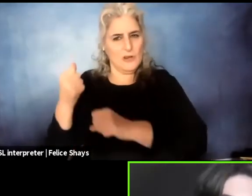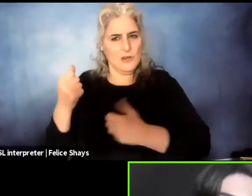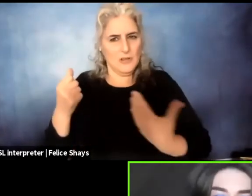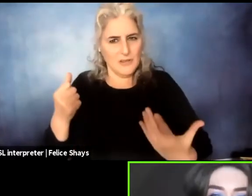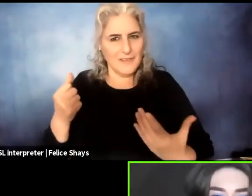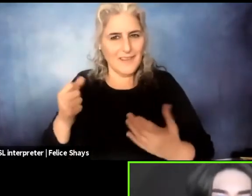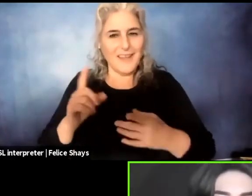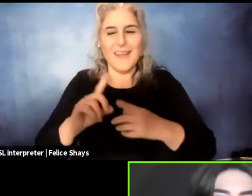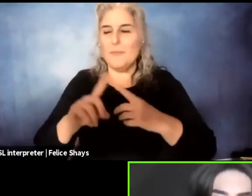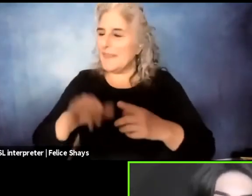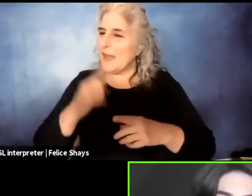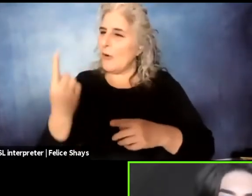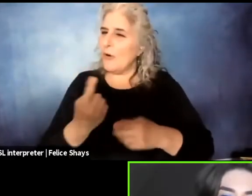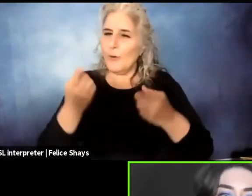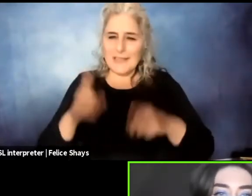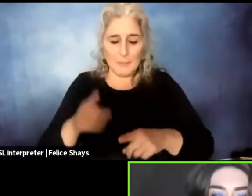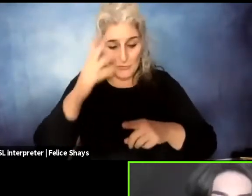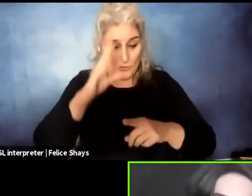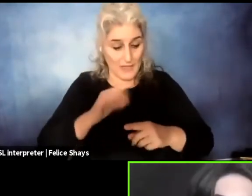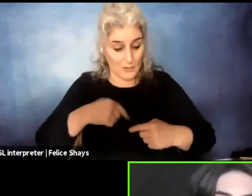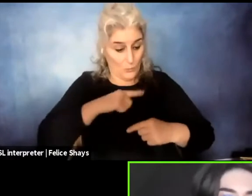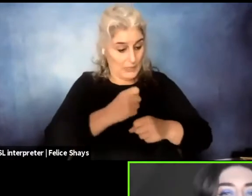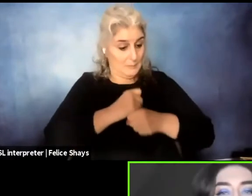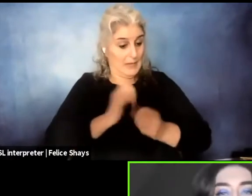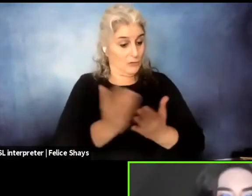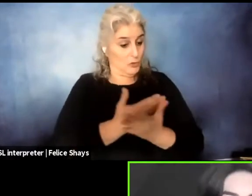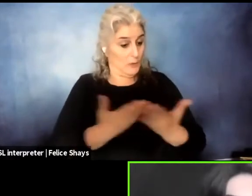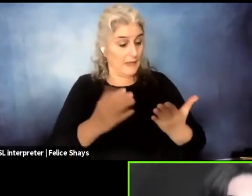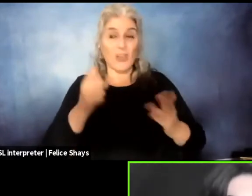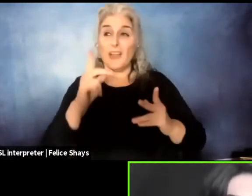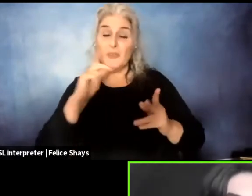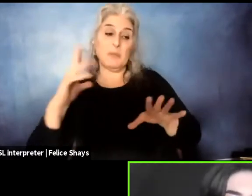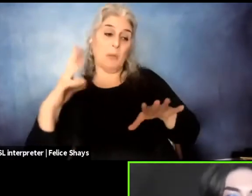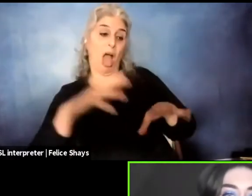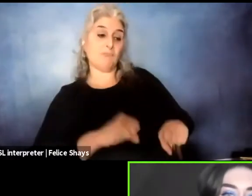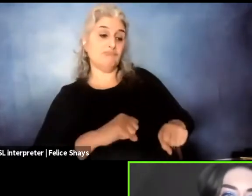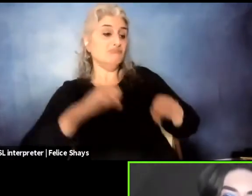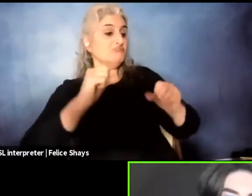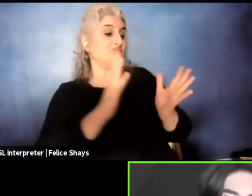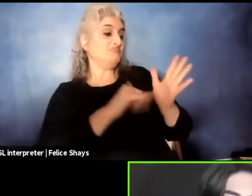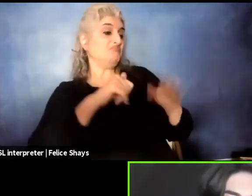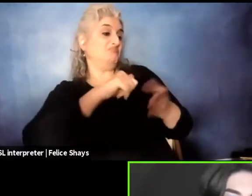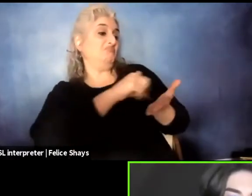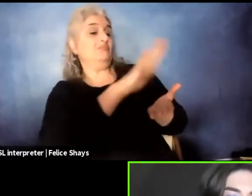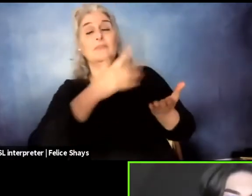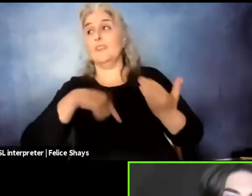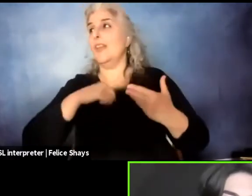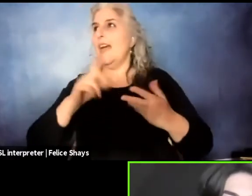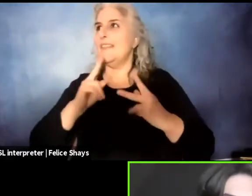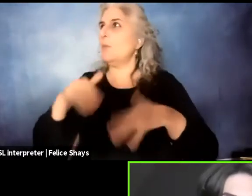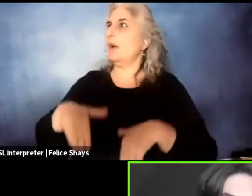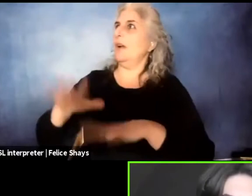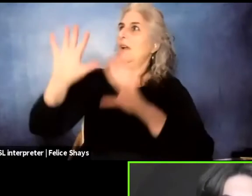is the process. We create new things and then they are co-opted and stolen and then we're pushed away from them. But for now, like the idea of a fresh,